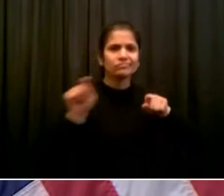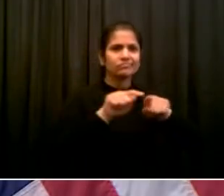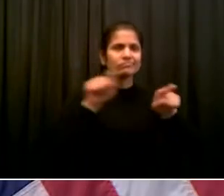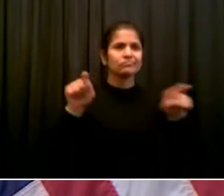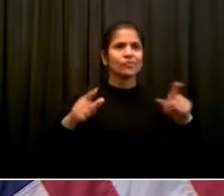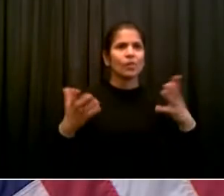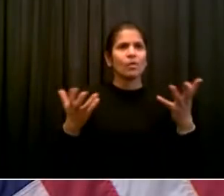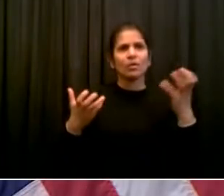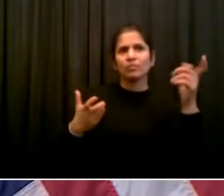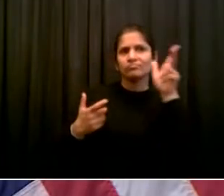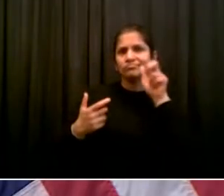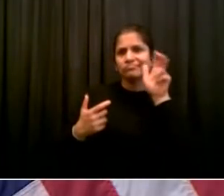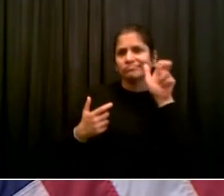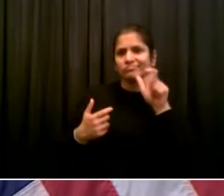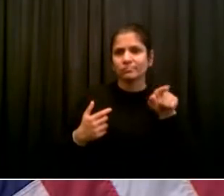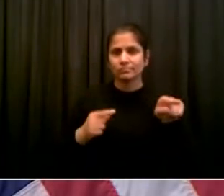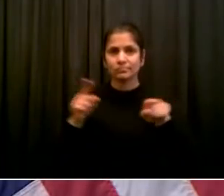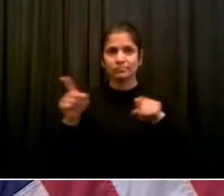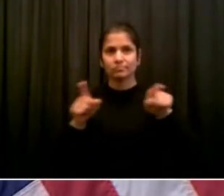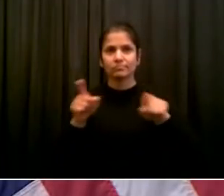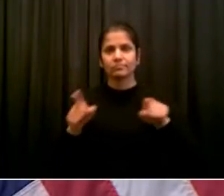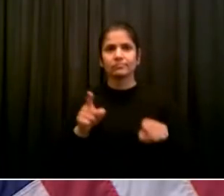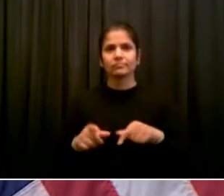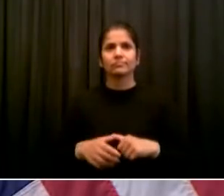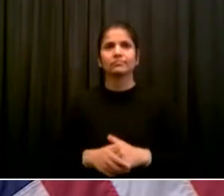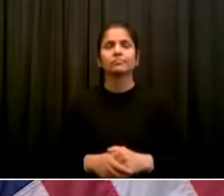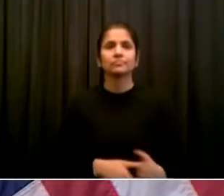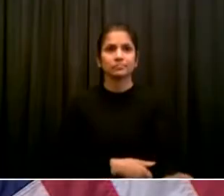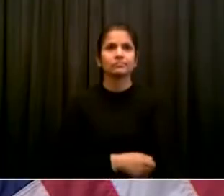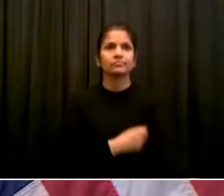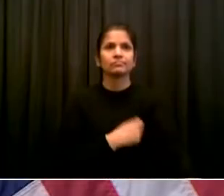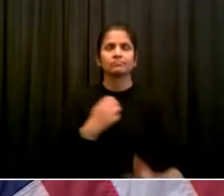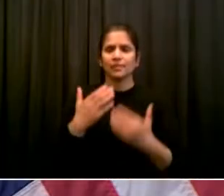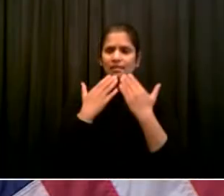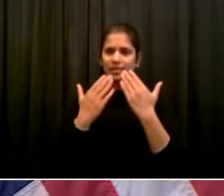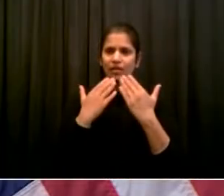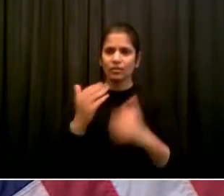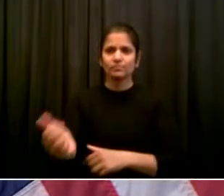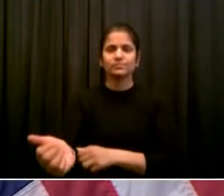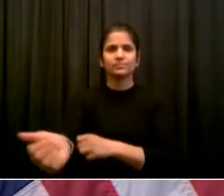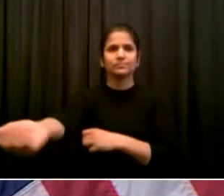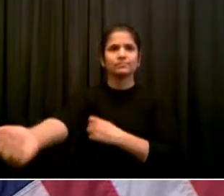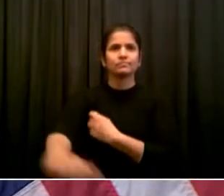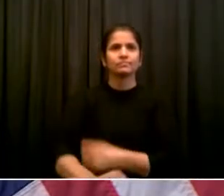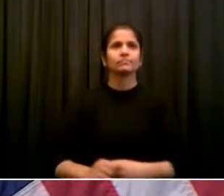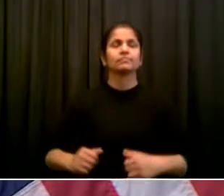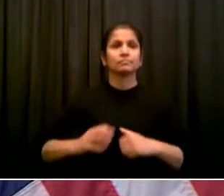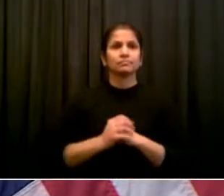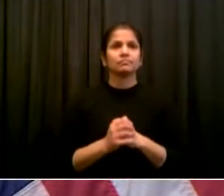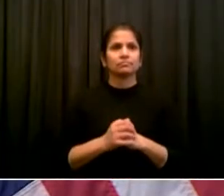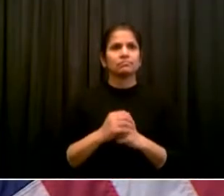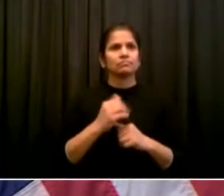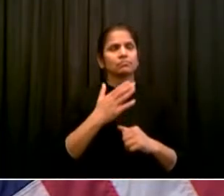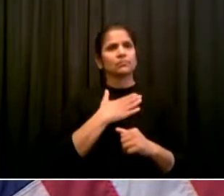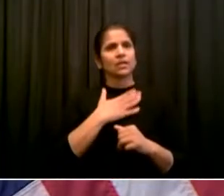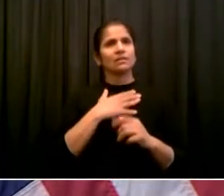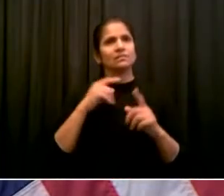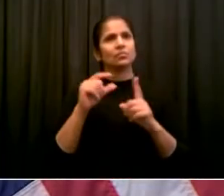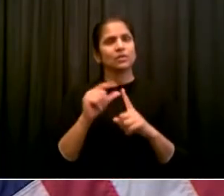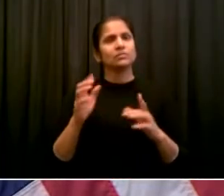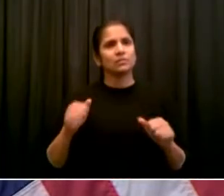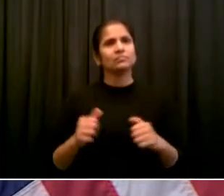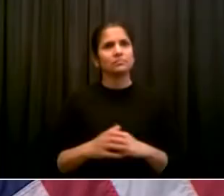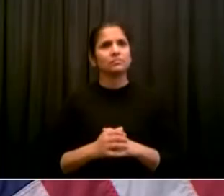Arva, thank you for the work. I think I stayed true to my word when I said take a chance and come in on the